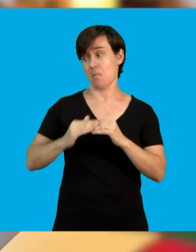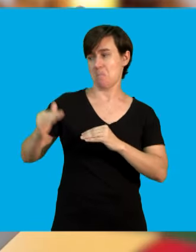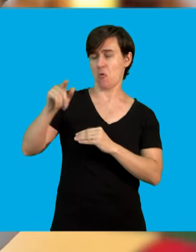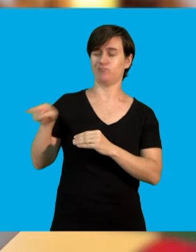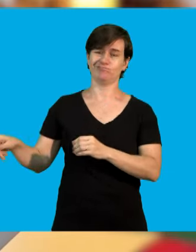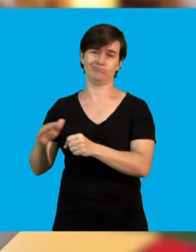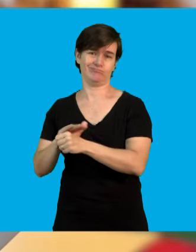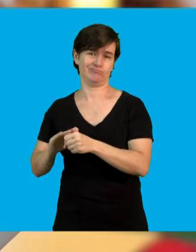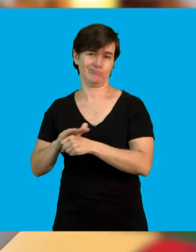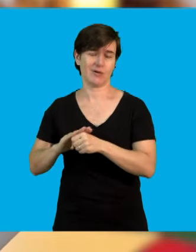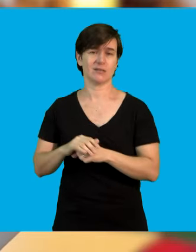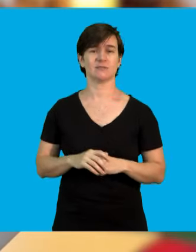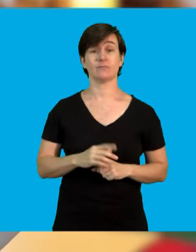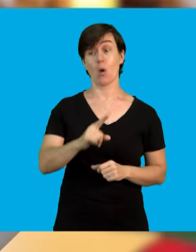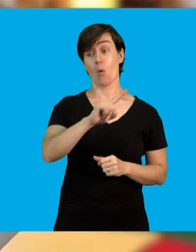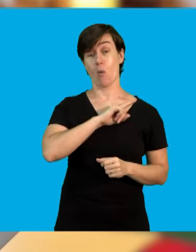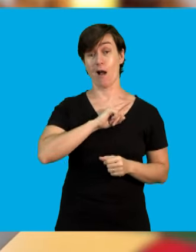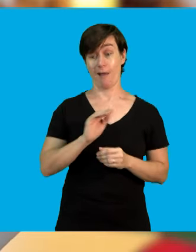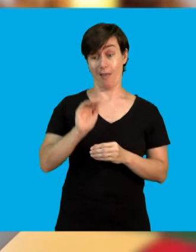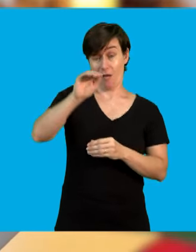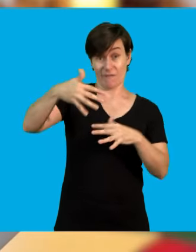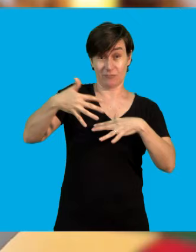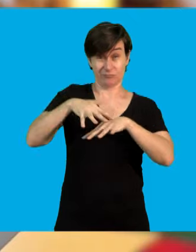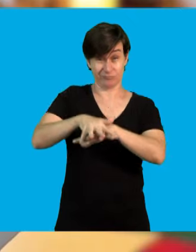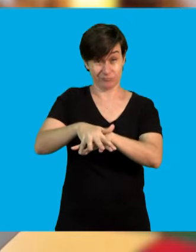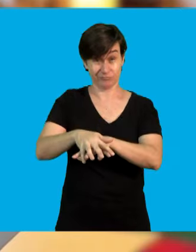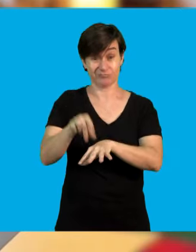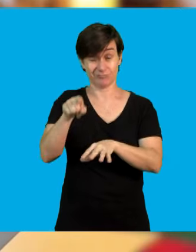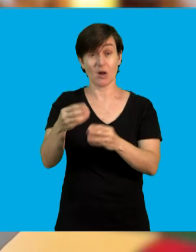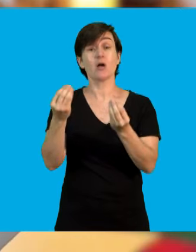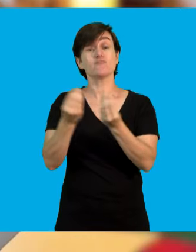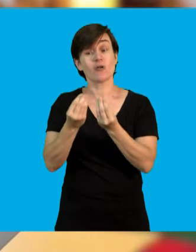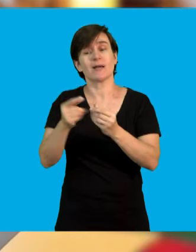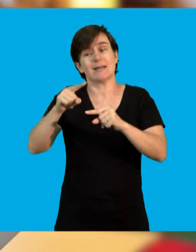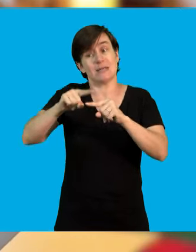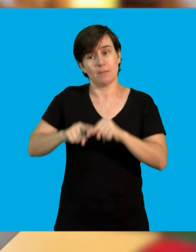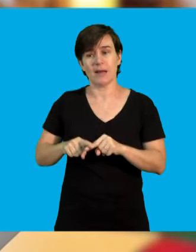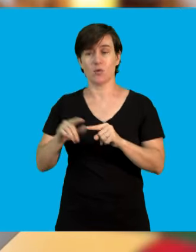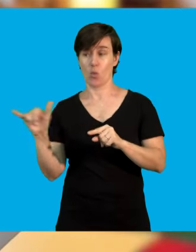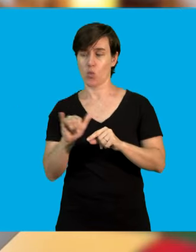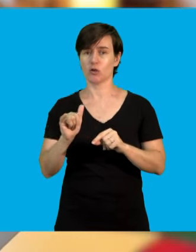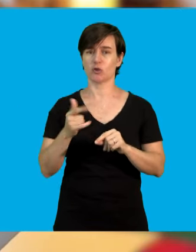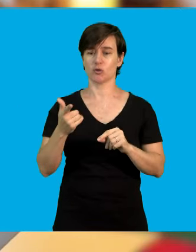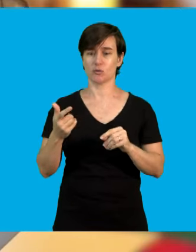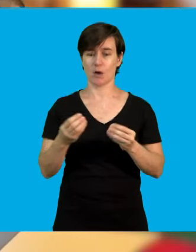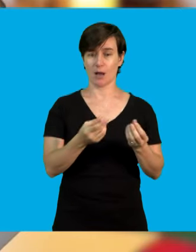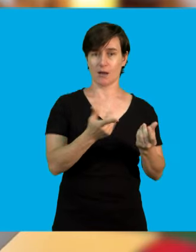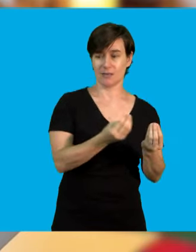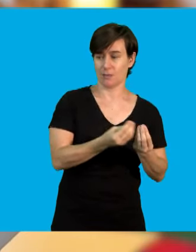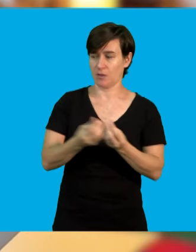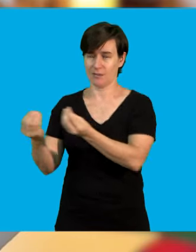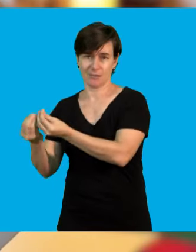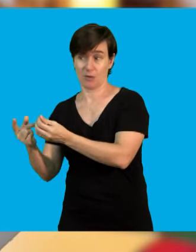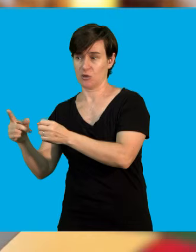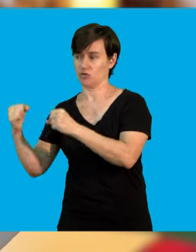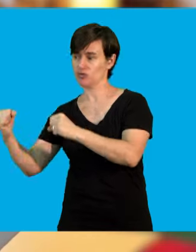being acidic. Why? Because the strength of the product depends on the strength or the relative strength of the acid and